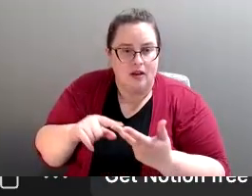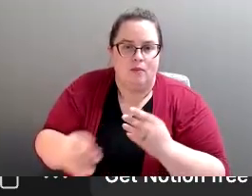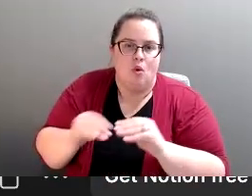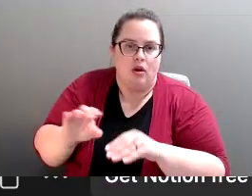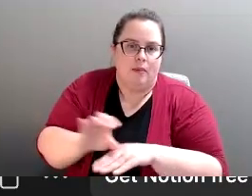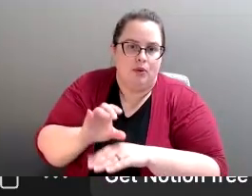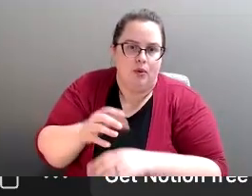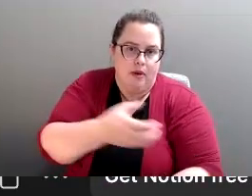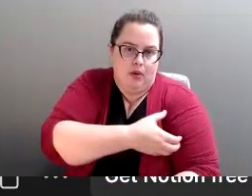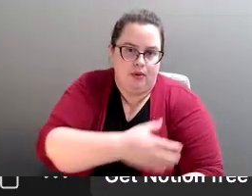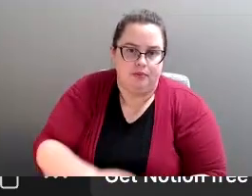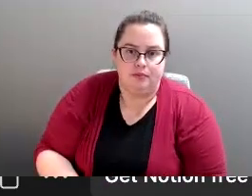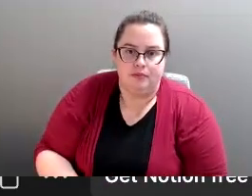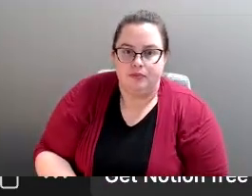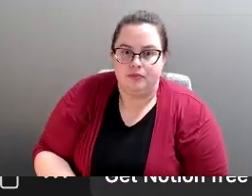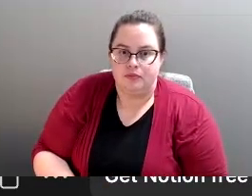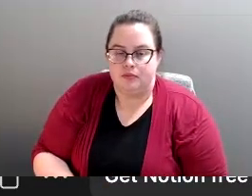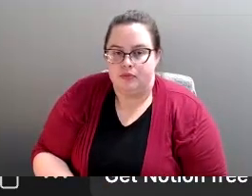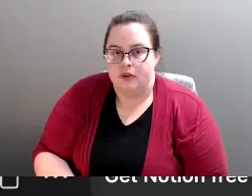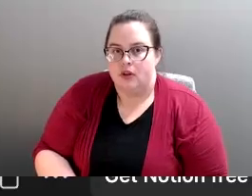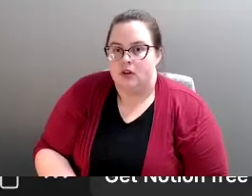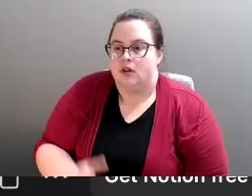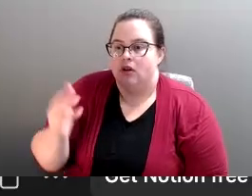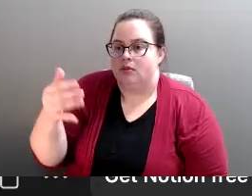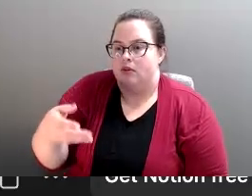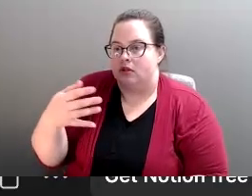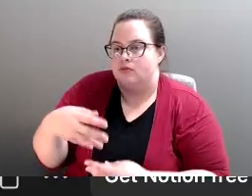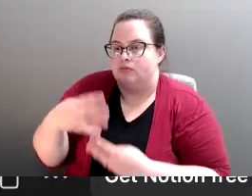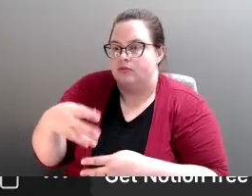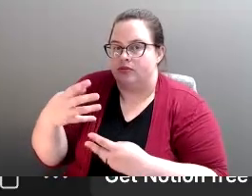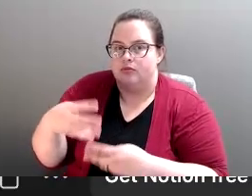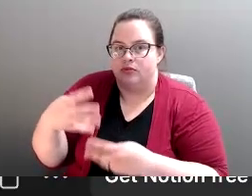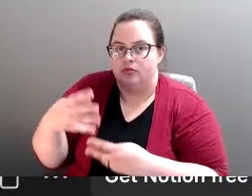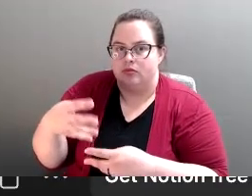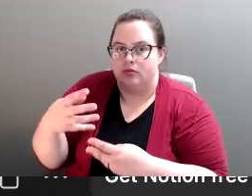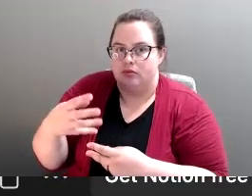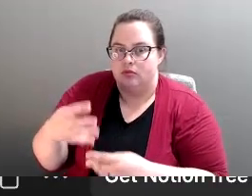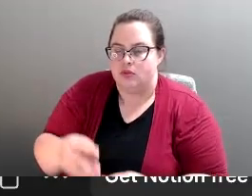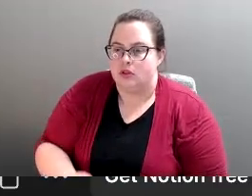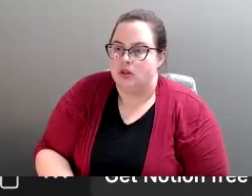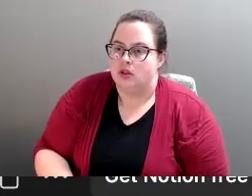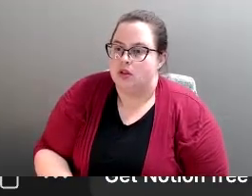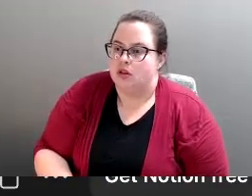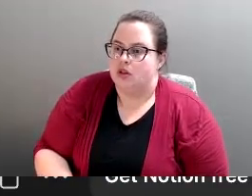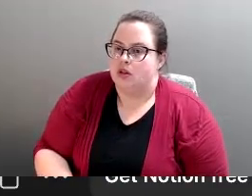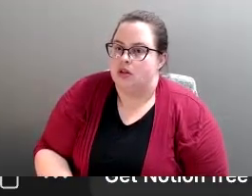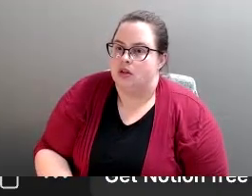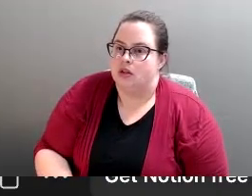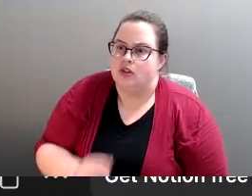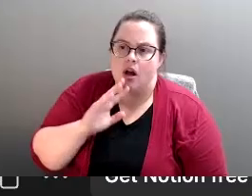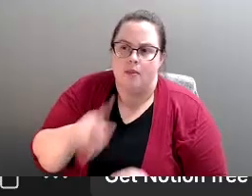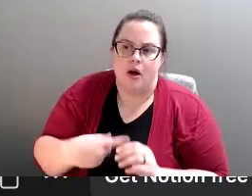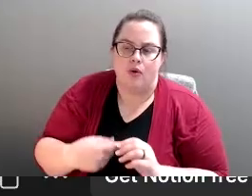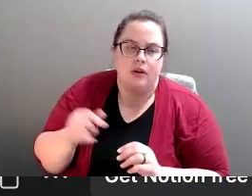heading here to actually talk about, go down a little bit to the idea, and we could talk about AGI, but